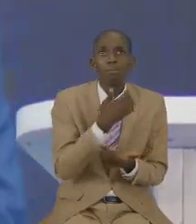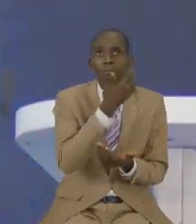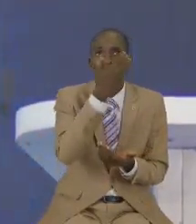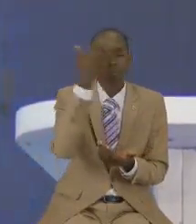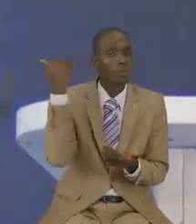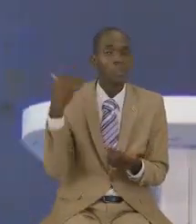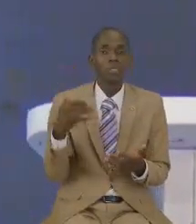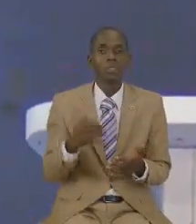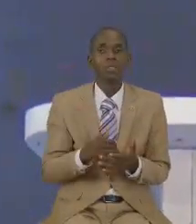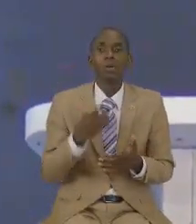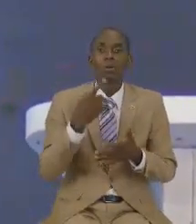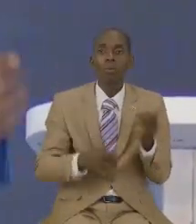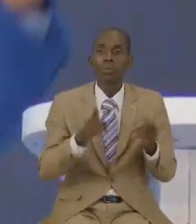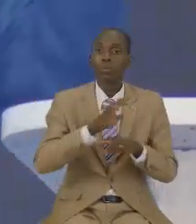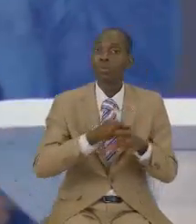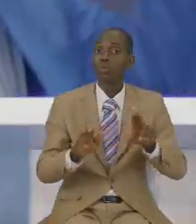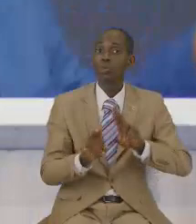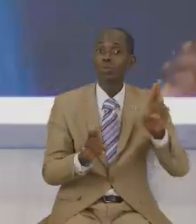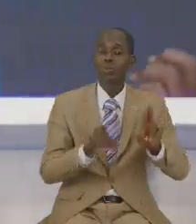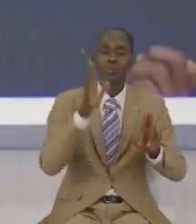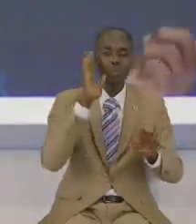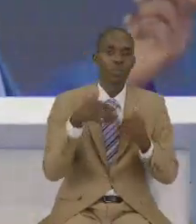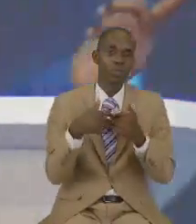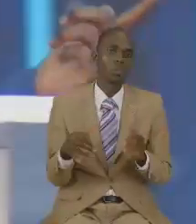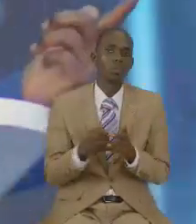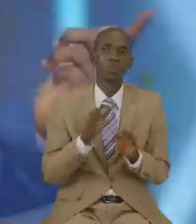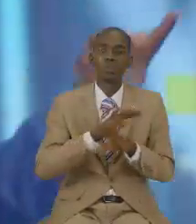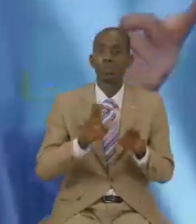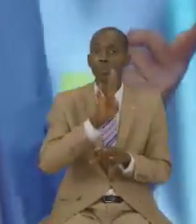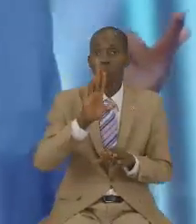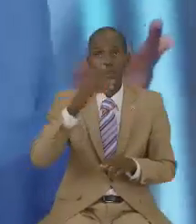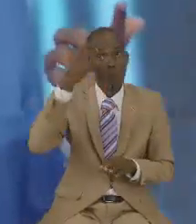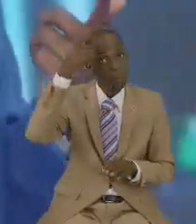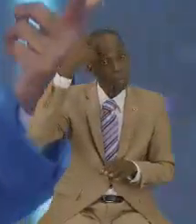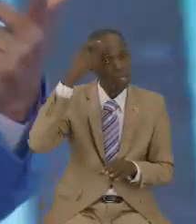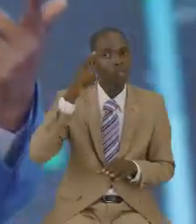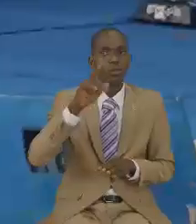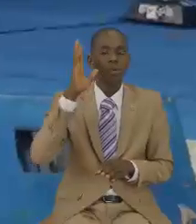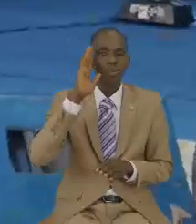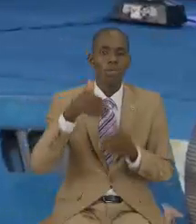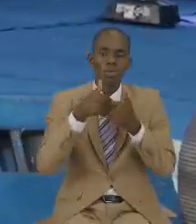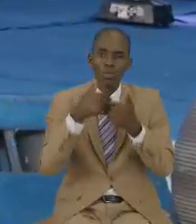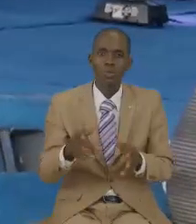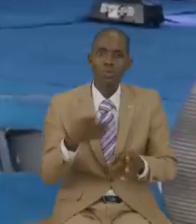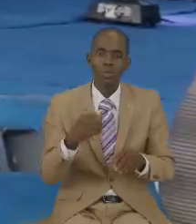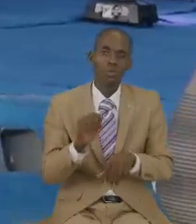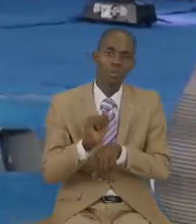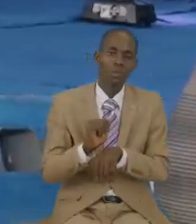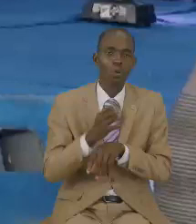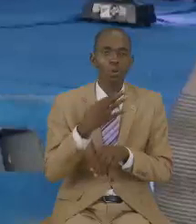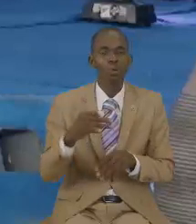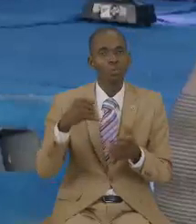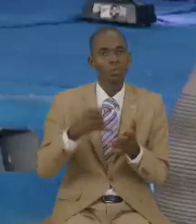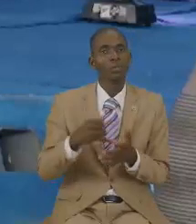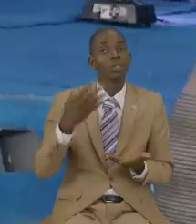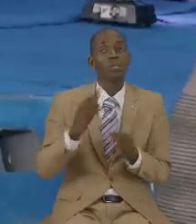forgotten. What you don't use, you lose. If you don't use your brain, you lose the activity of that brain. If you don't use